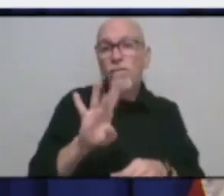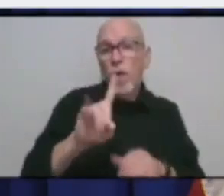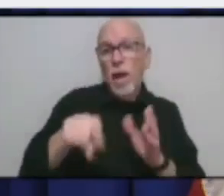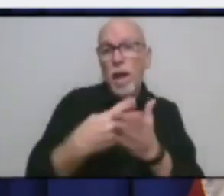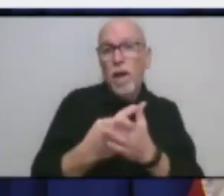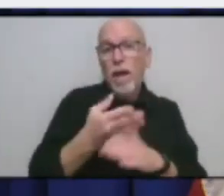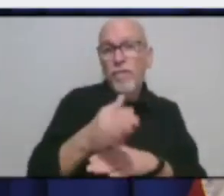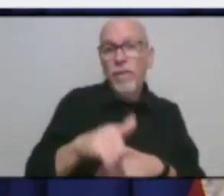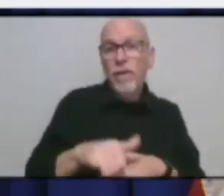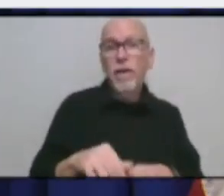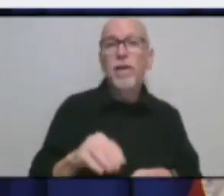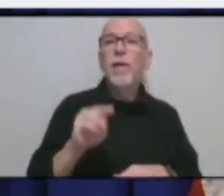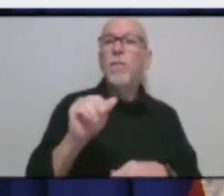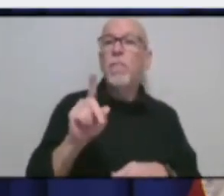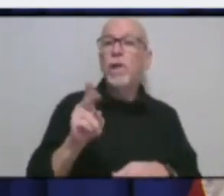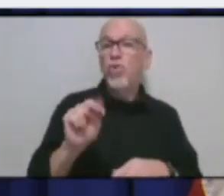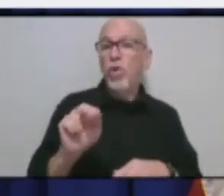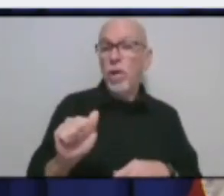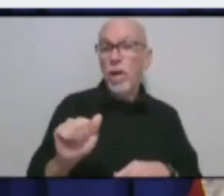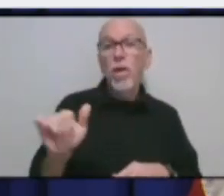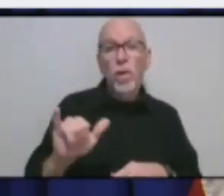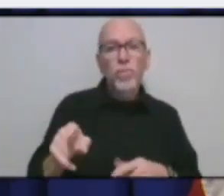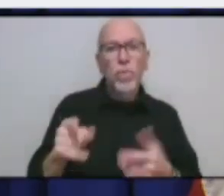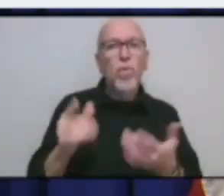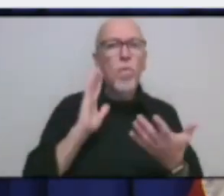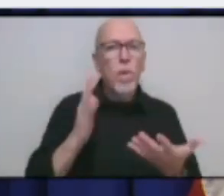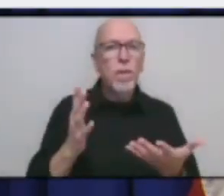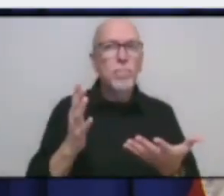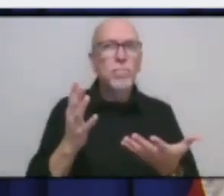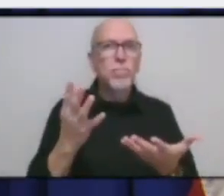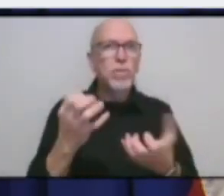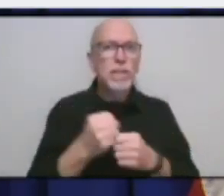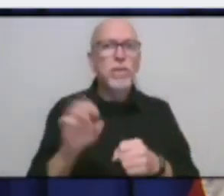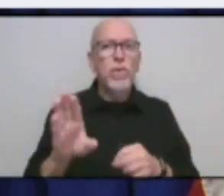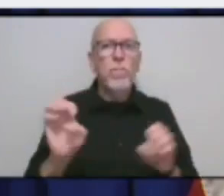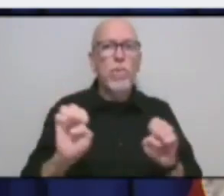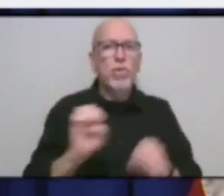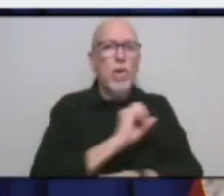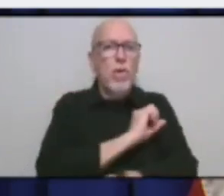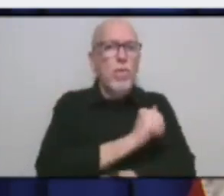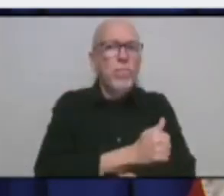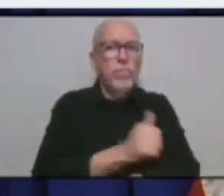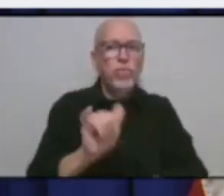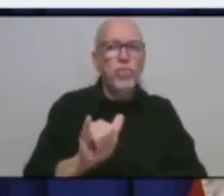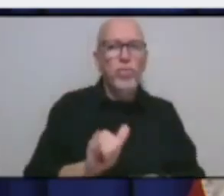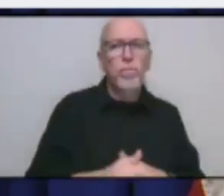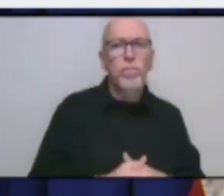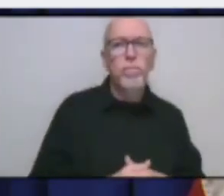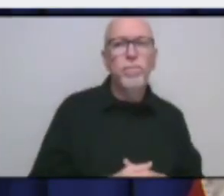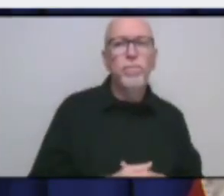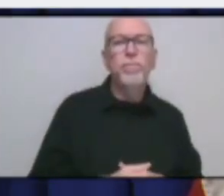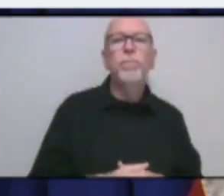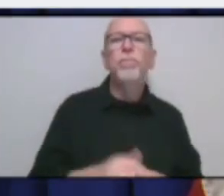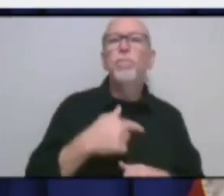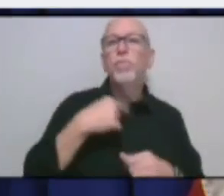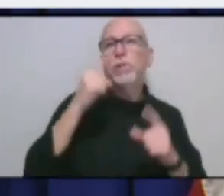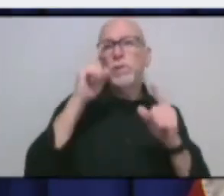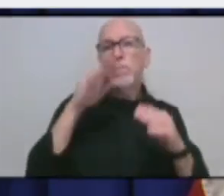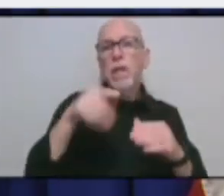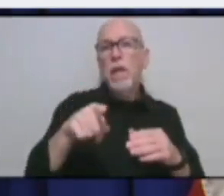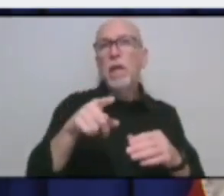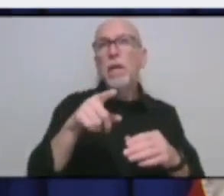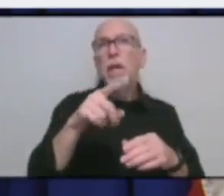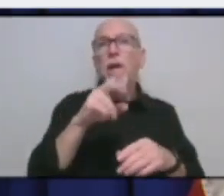Moderna is also expected to seek its emergency use authorization soon. We are communicating this expected timing to our hospitals